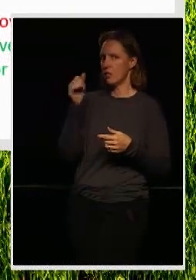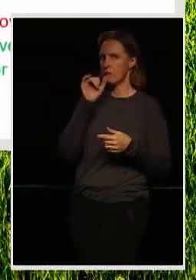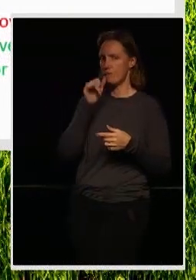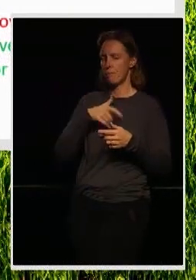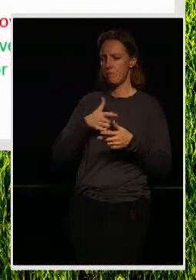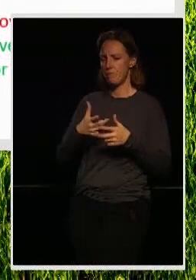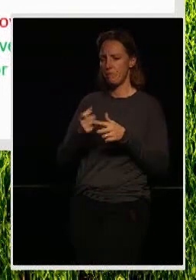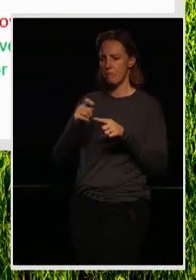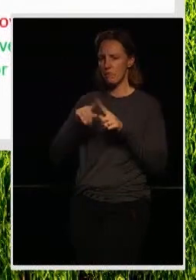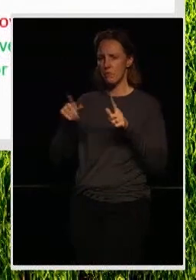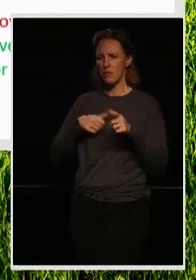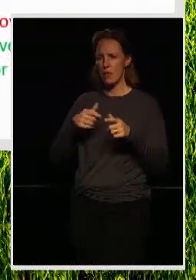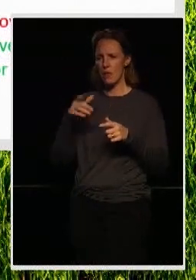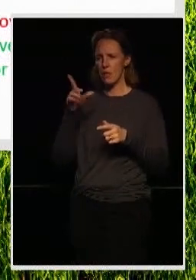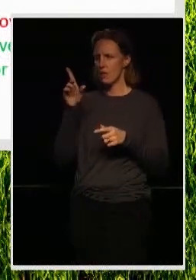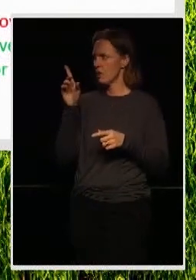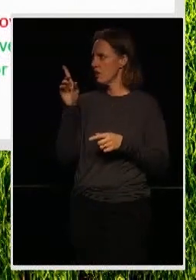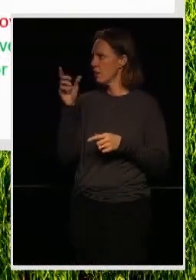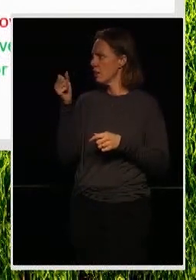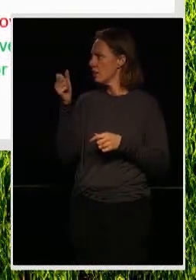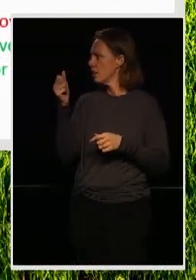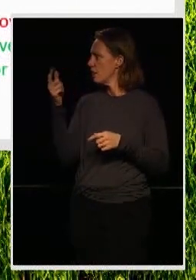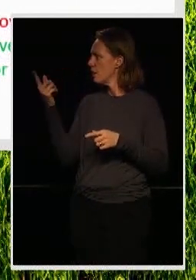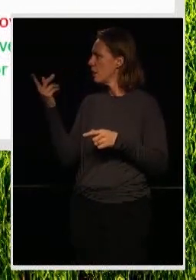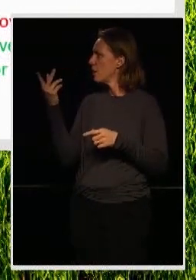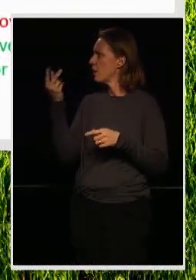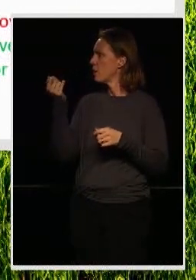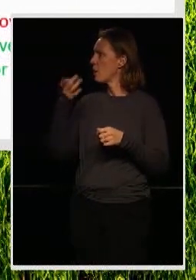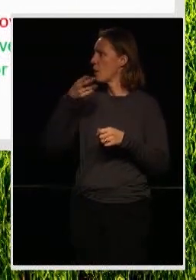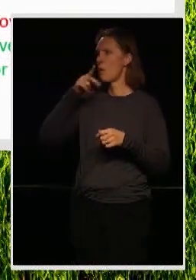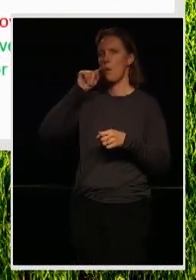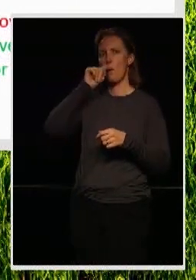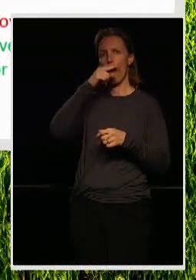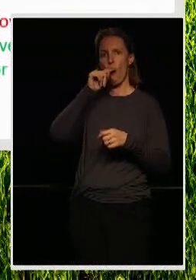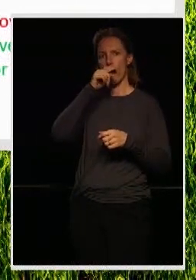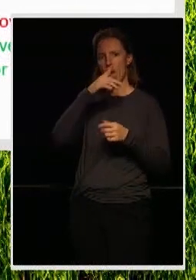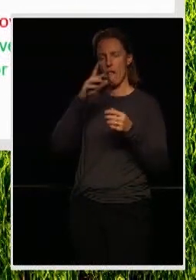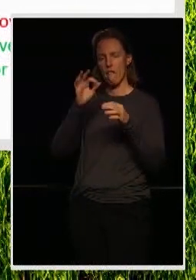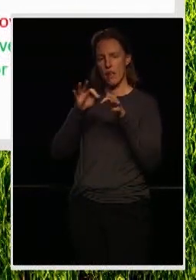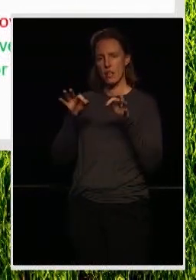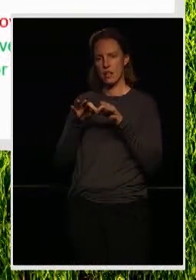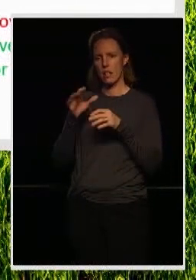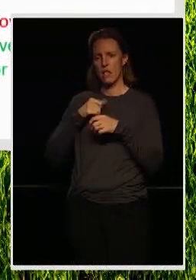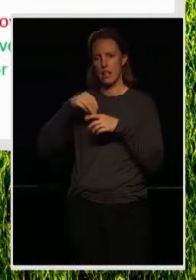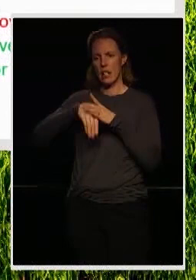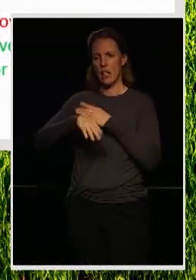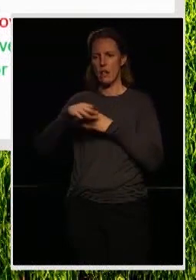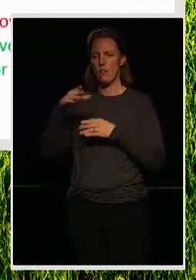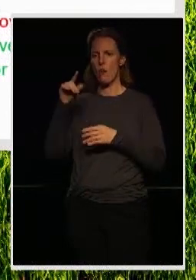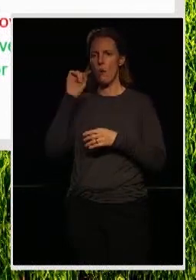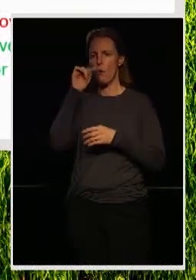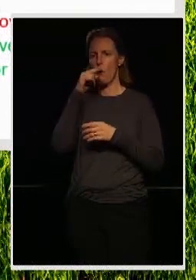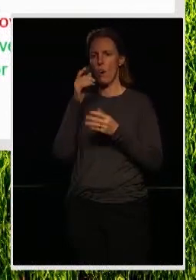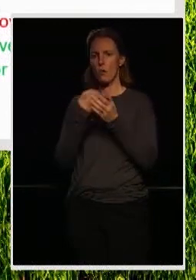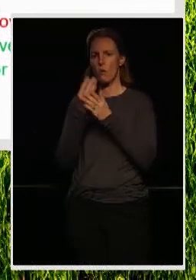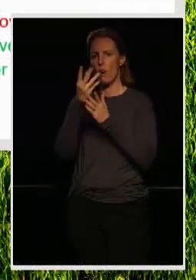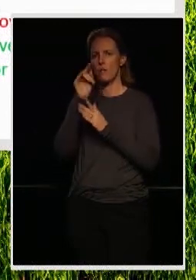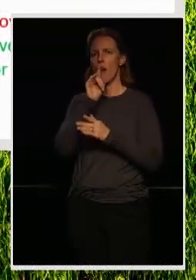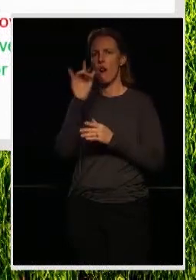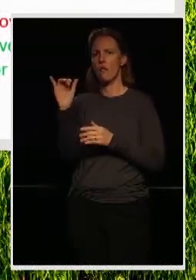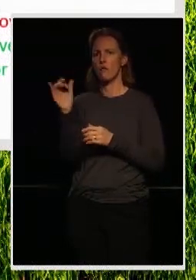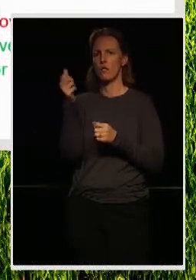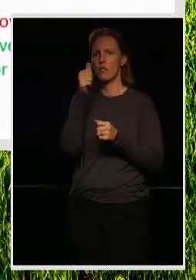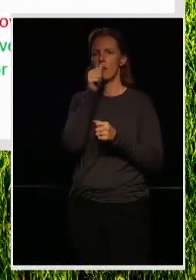supported by over 1 million acres of the cornfields. And our New York corn growers, they are also suffering